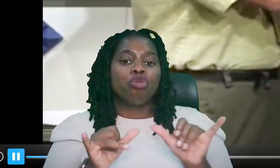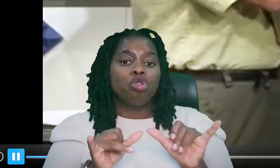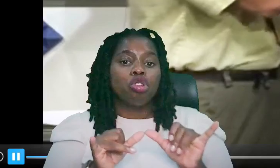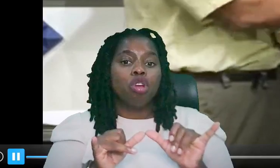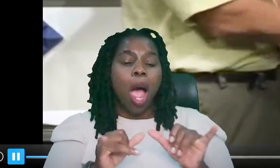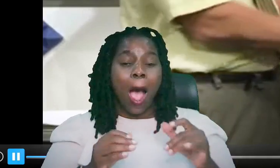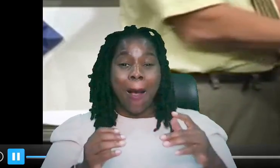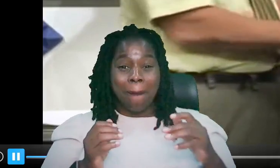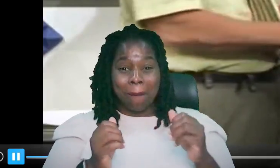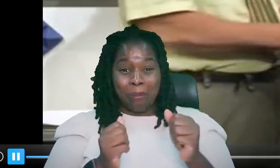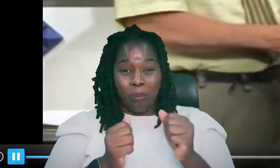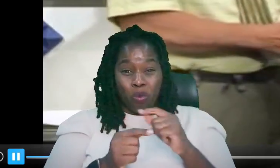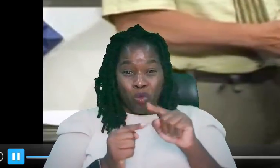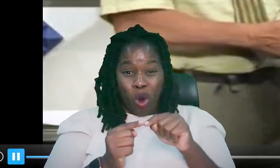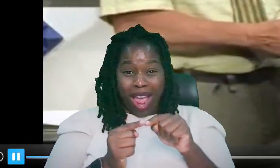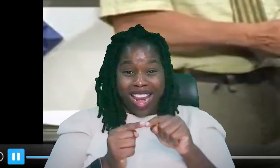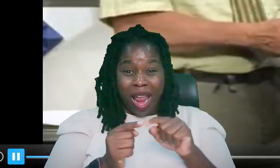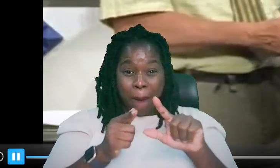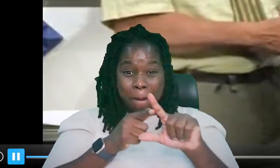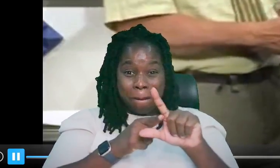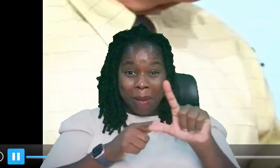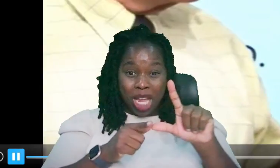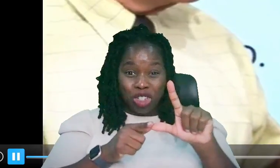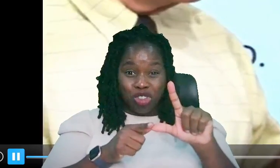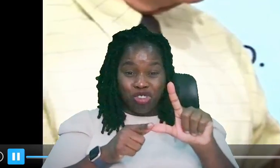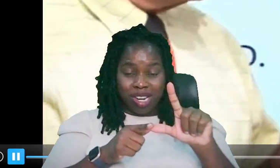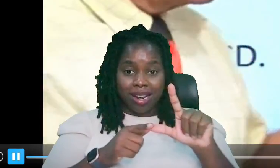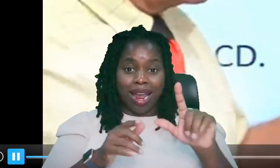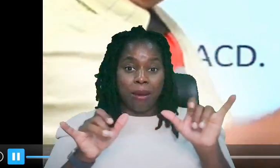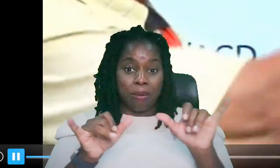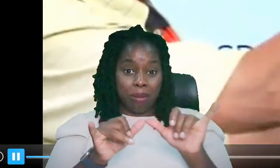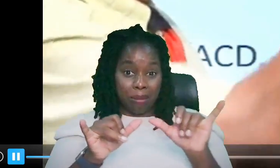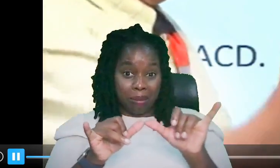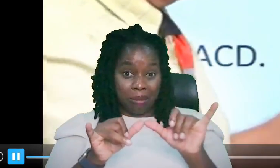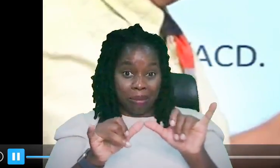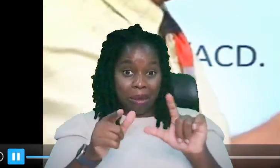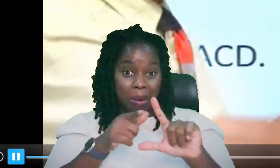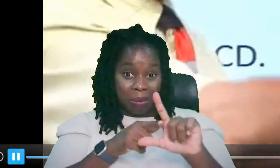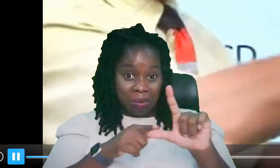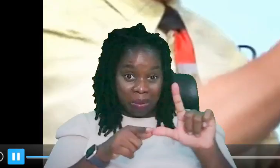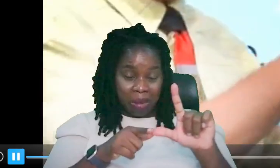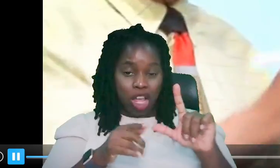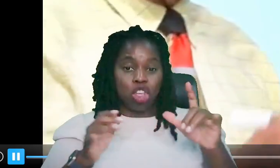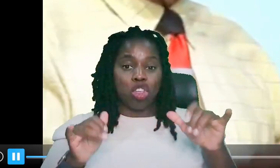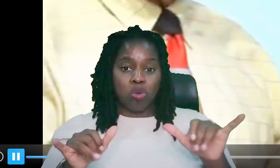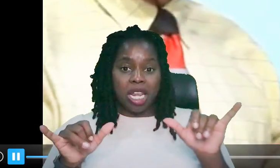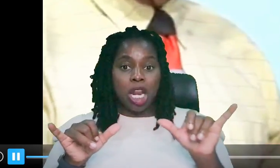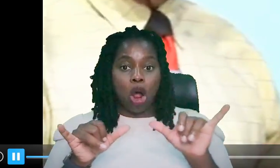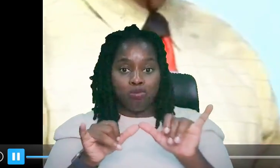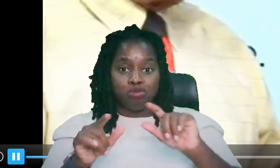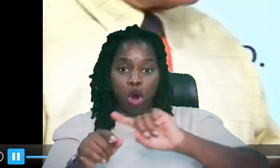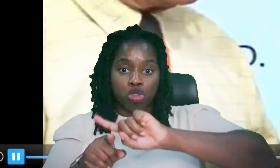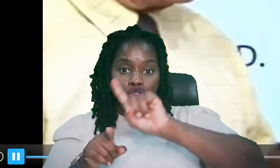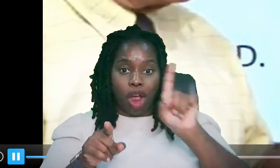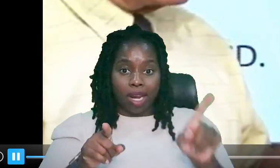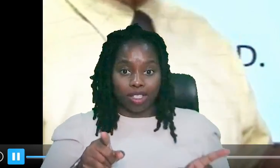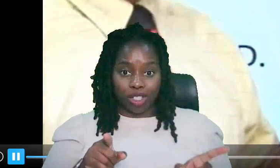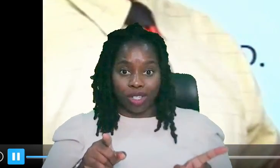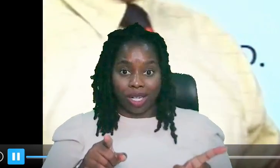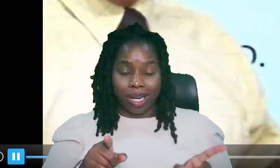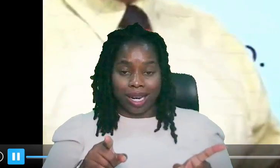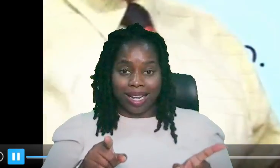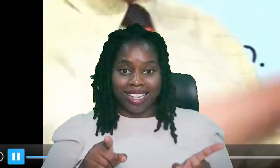is divided into degrees. If you think of a circle has a total of